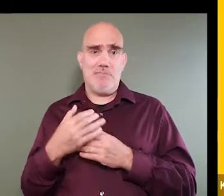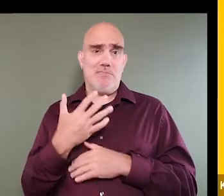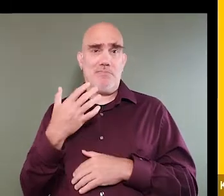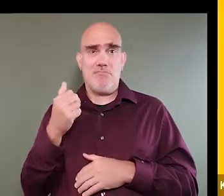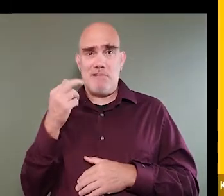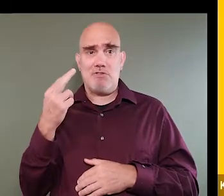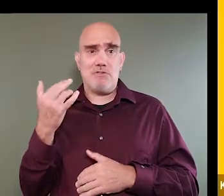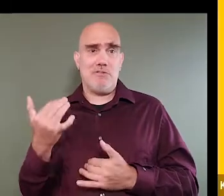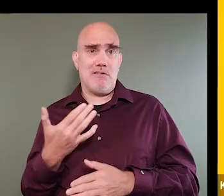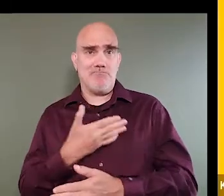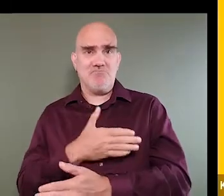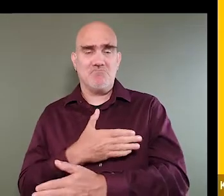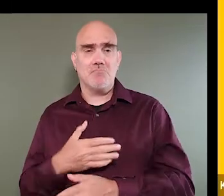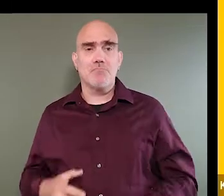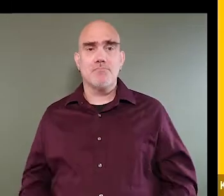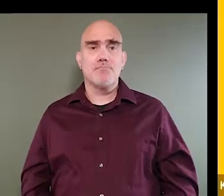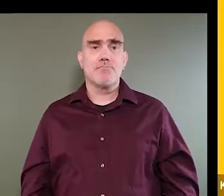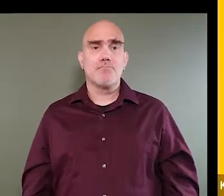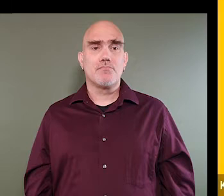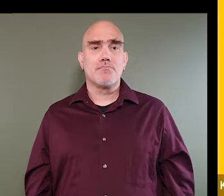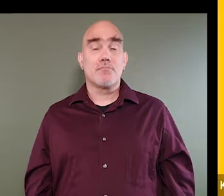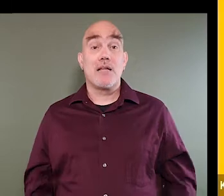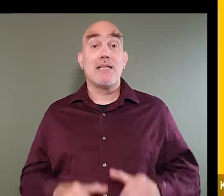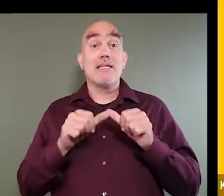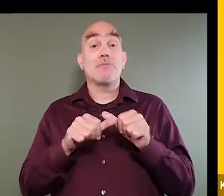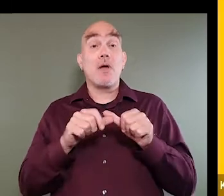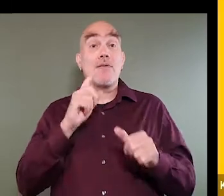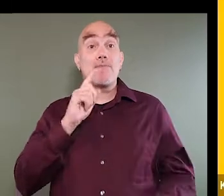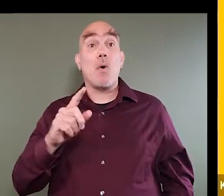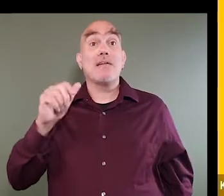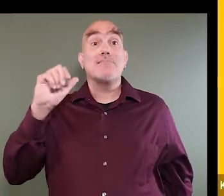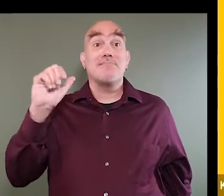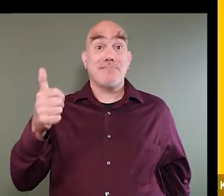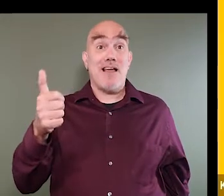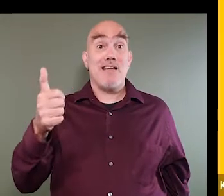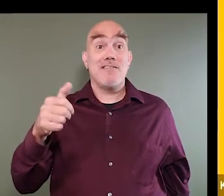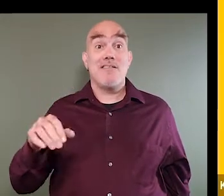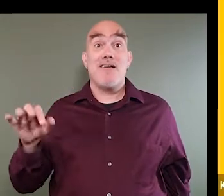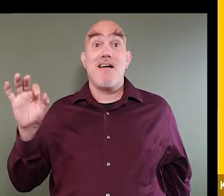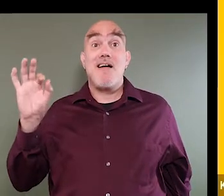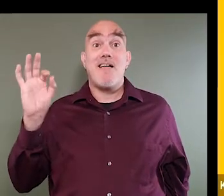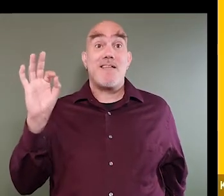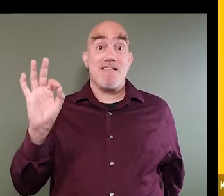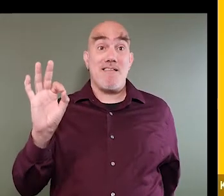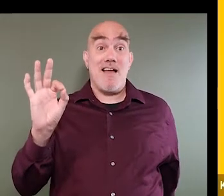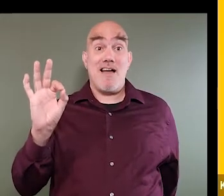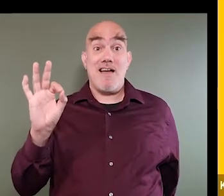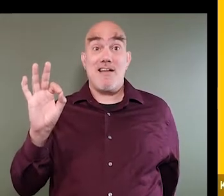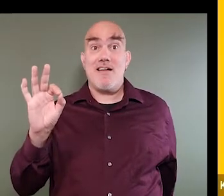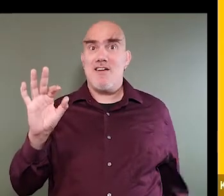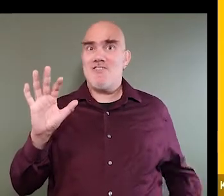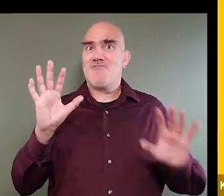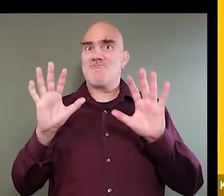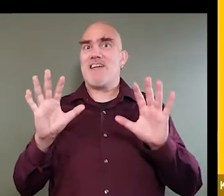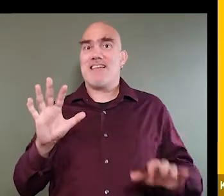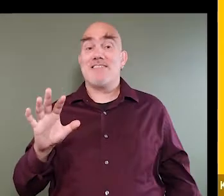now. All right, let's keep going for 10, 9,